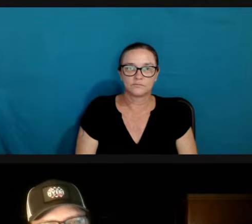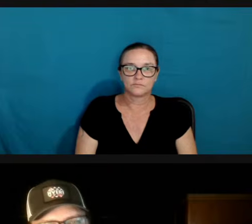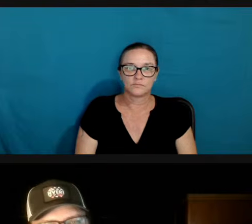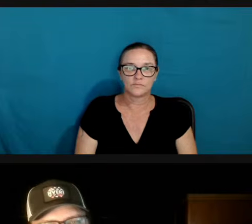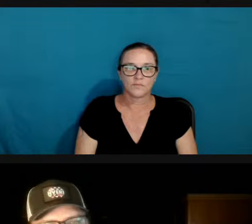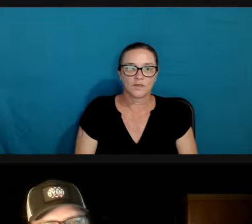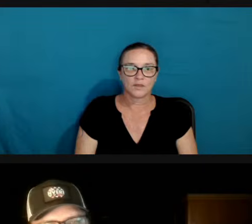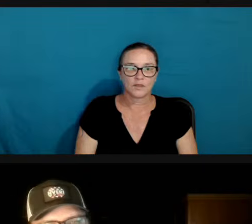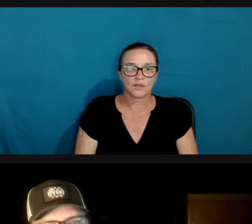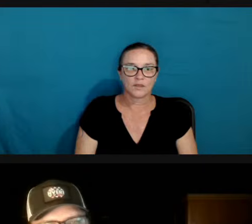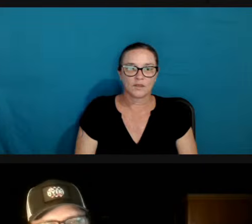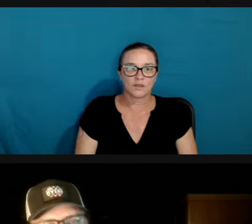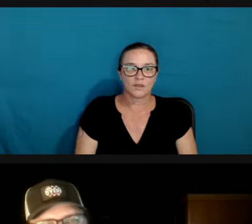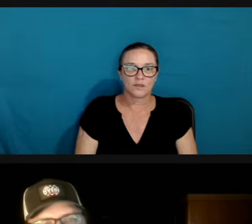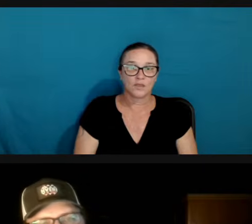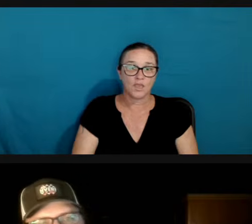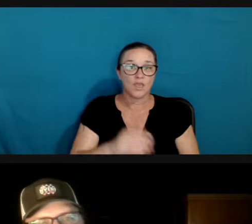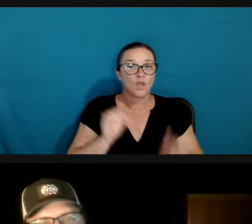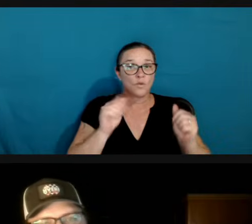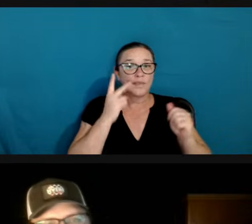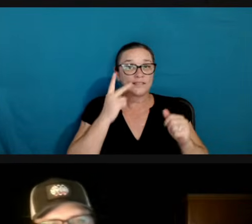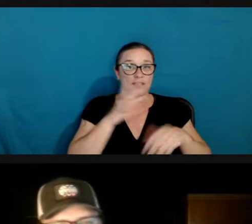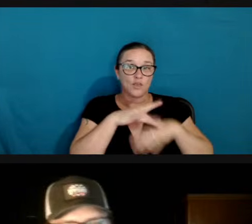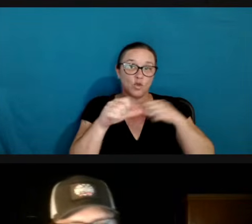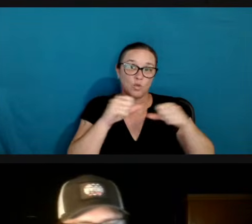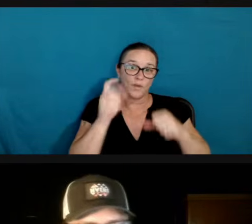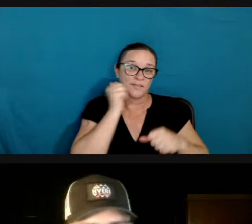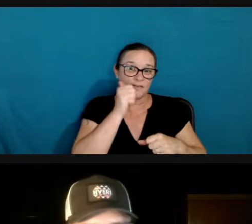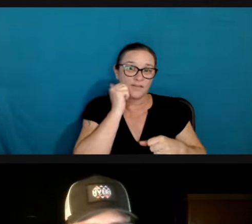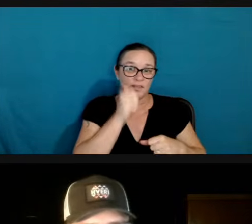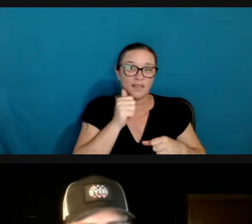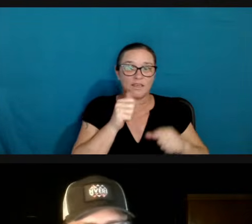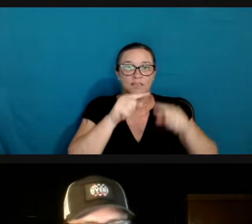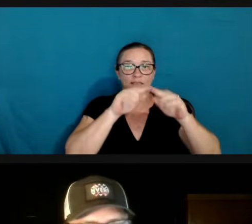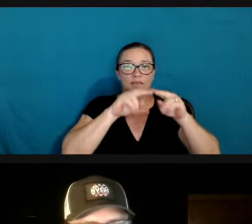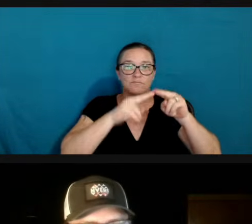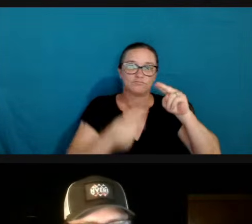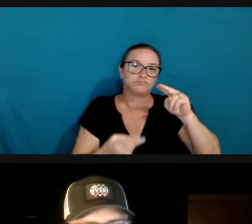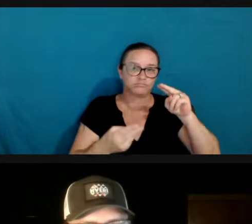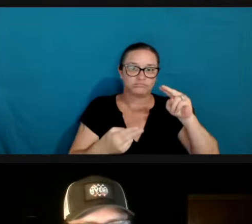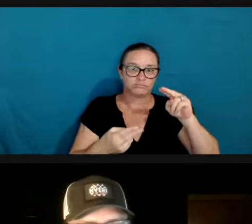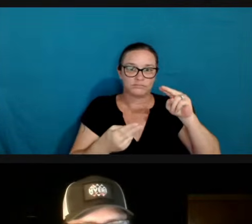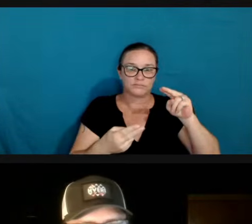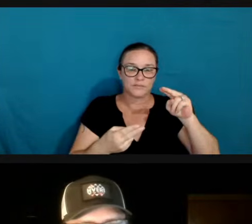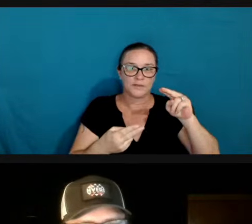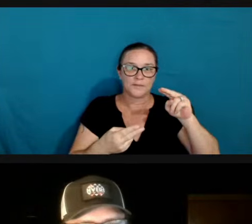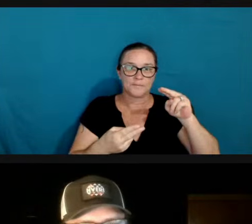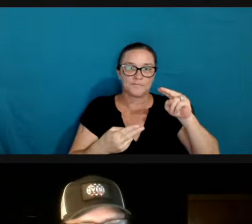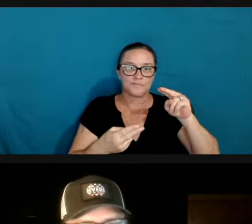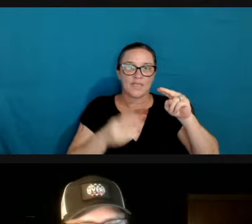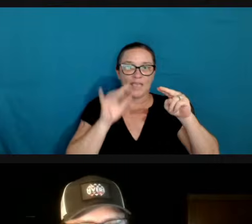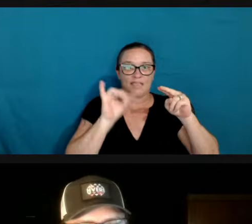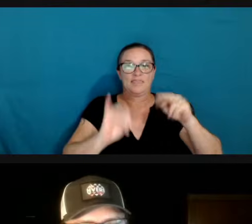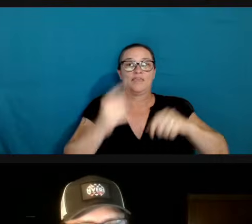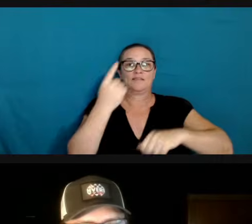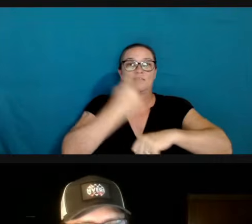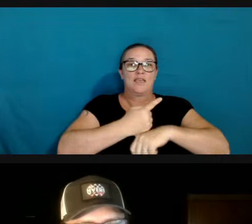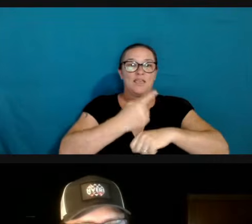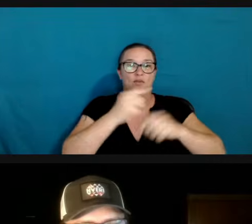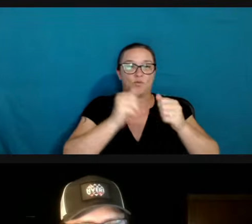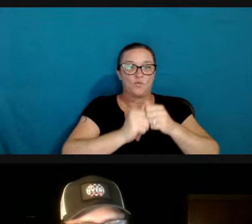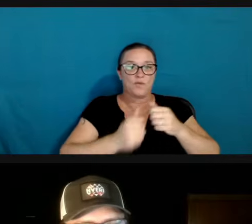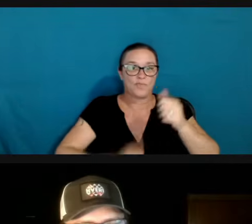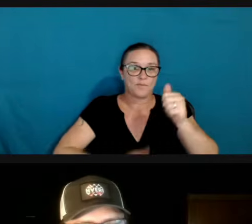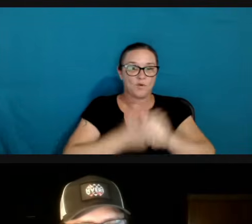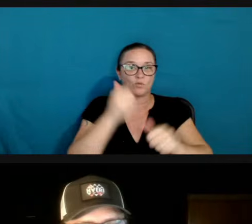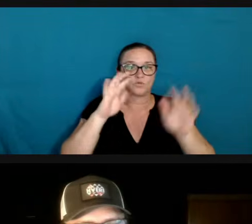Otherwise, we really can see the earthquakes per day. That big gap right there, right, is that day with the highest